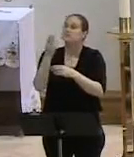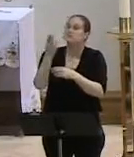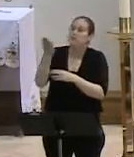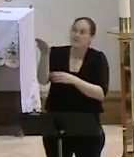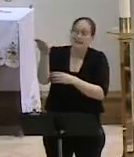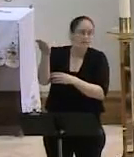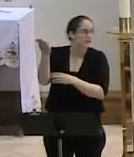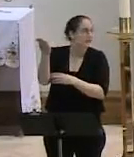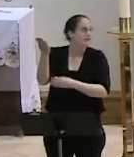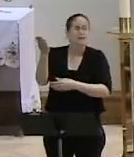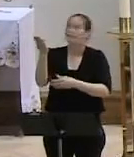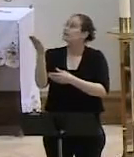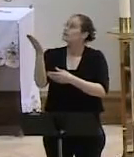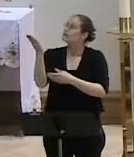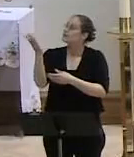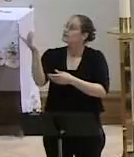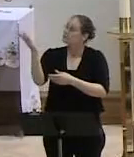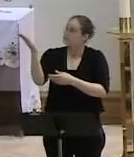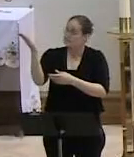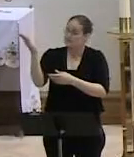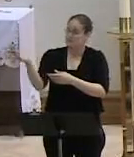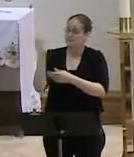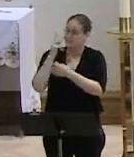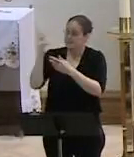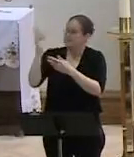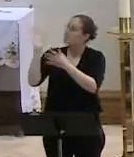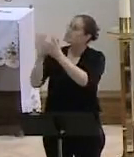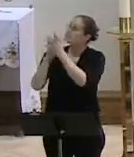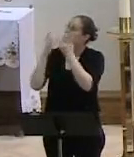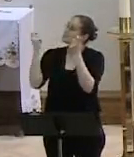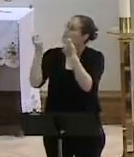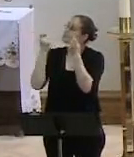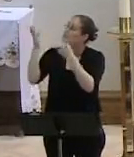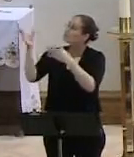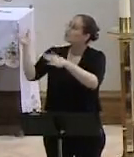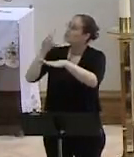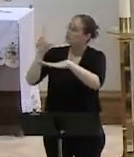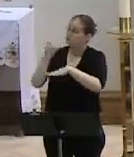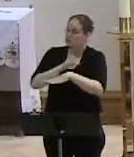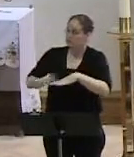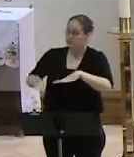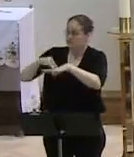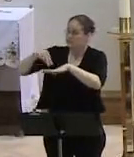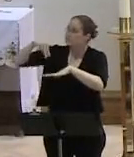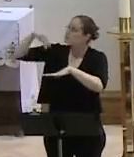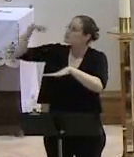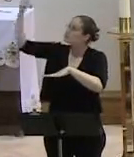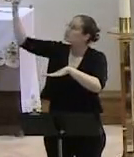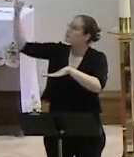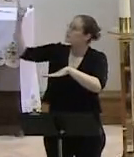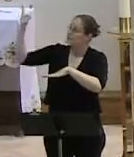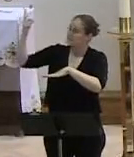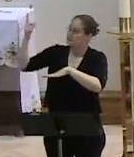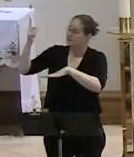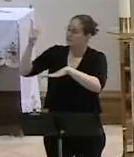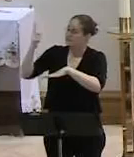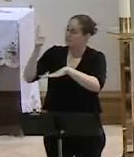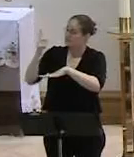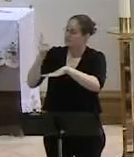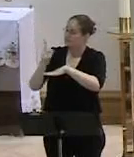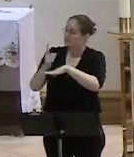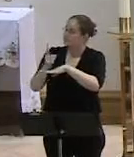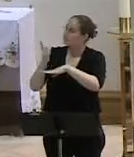it out every time we celebrate the great feast of the Ascension of our Lord, there it is in stained